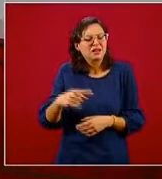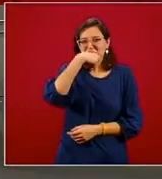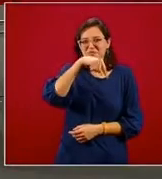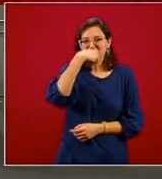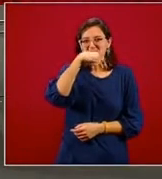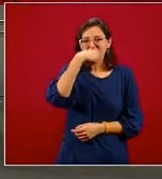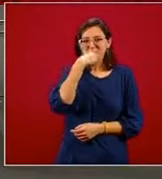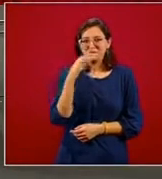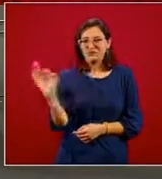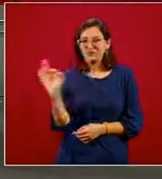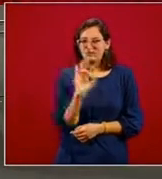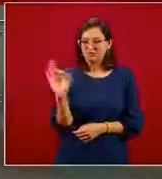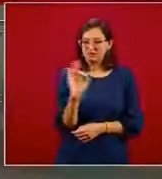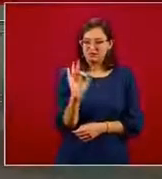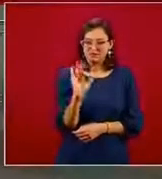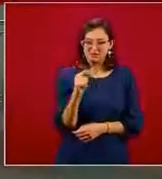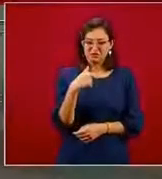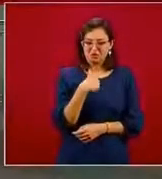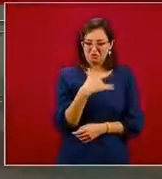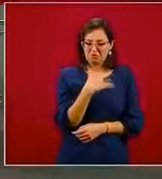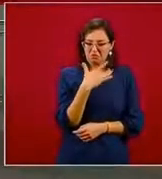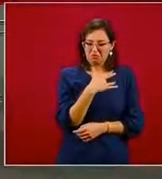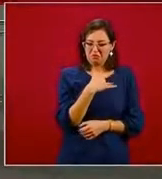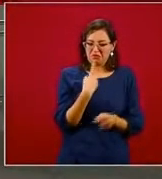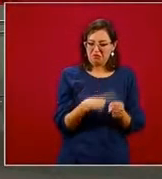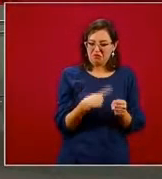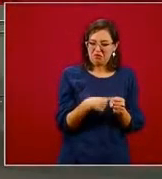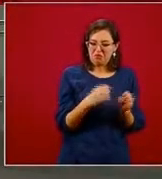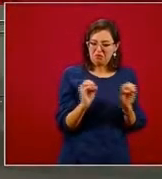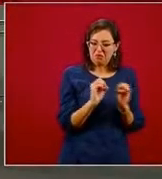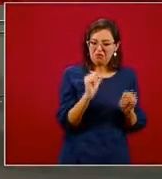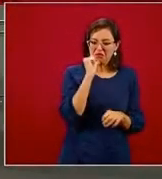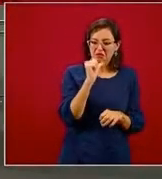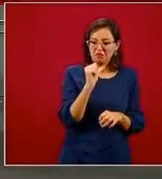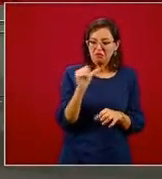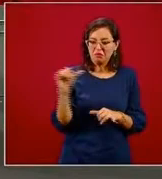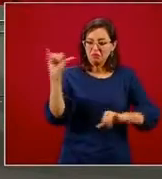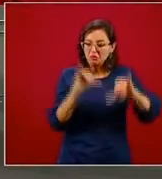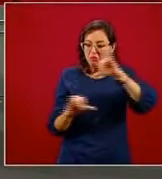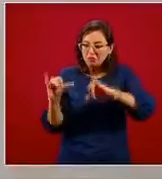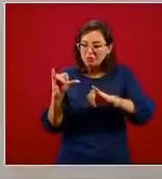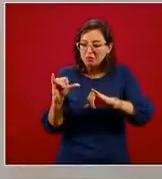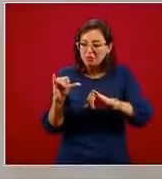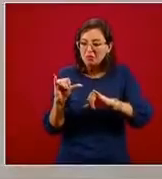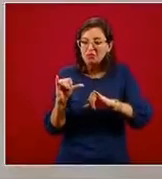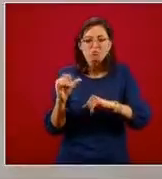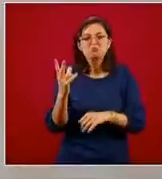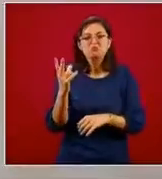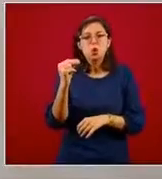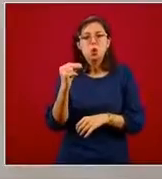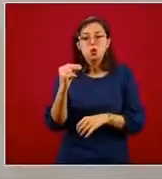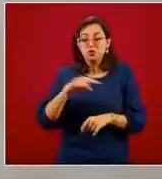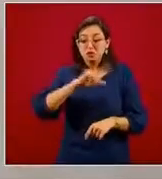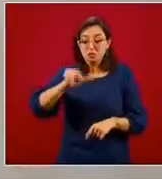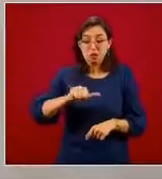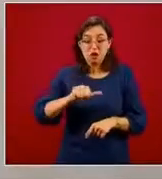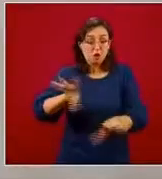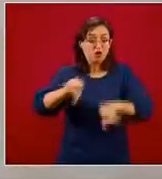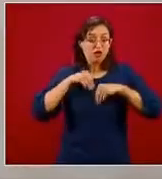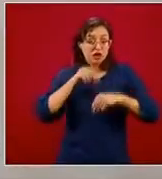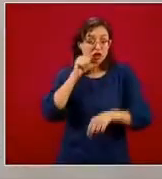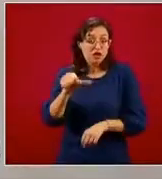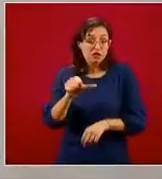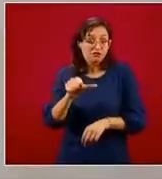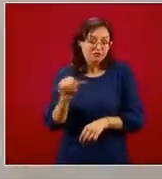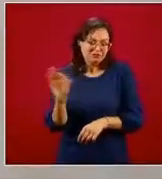why would I get tested? But if I am, for example, asymptomatic and I do get tested and then I'm negative, that